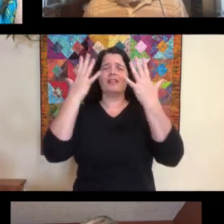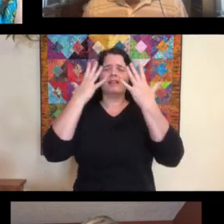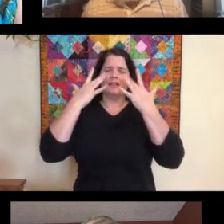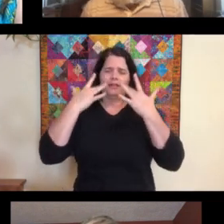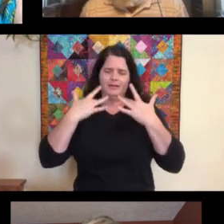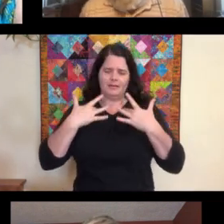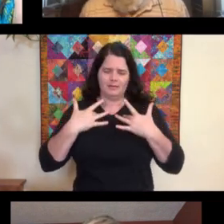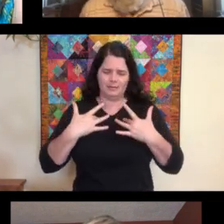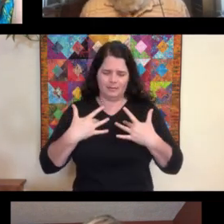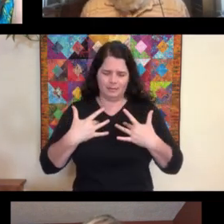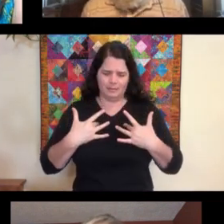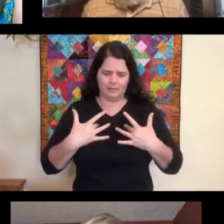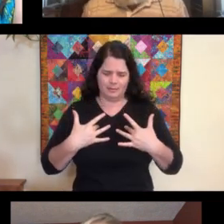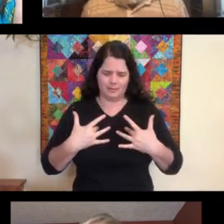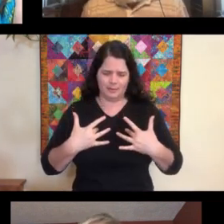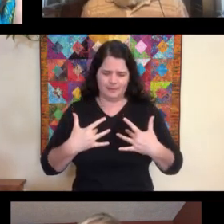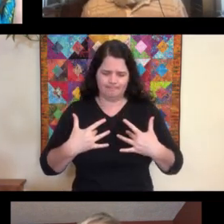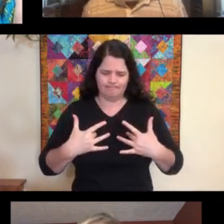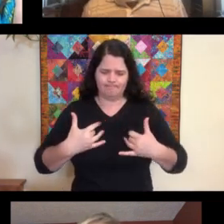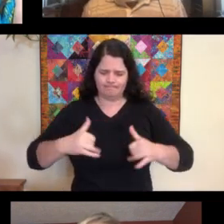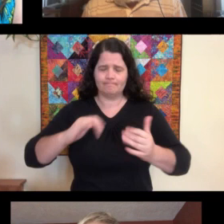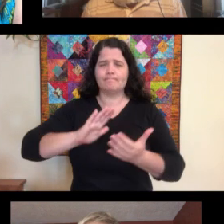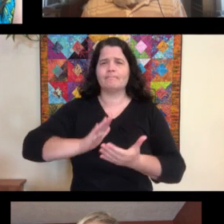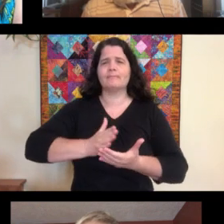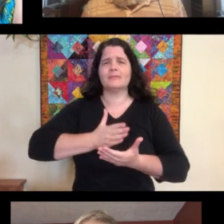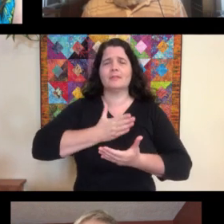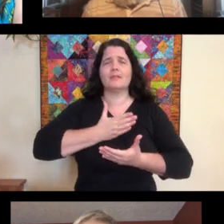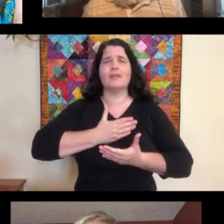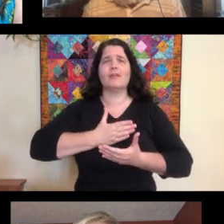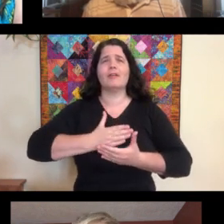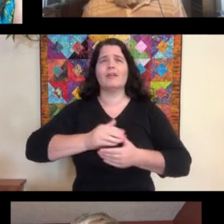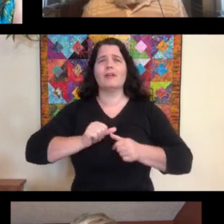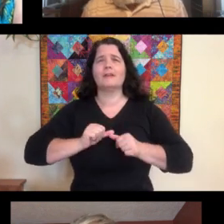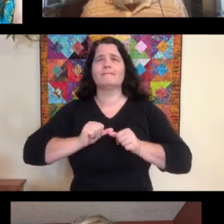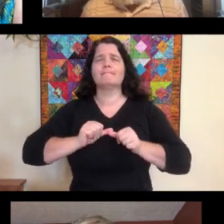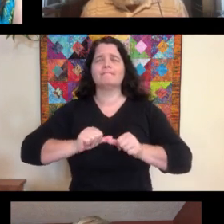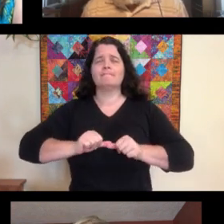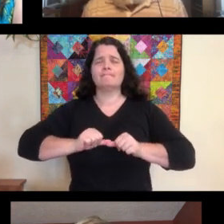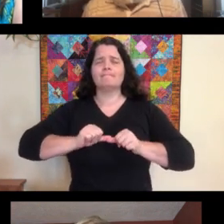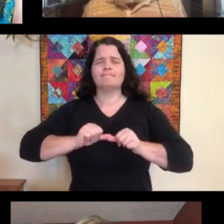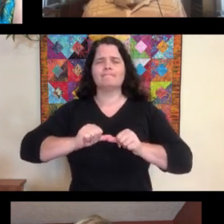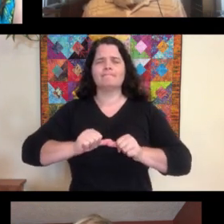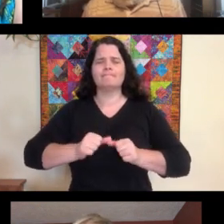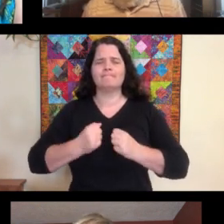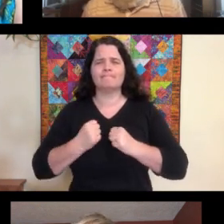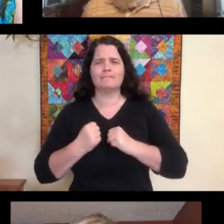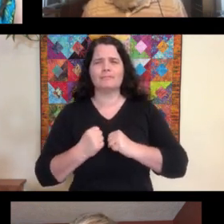darkness round me calls, songs in the night it